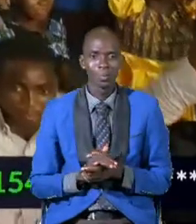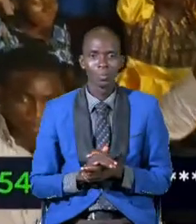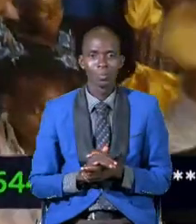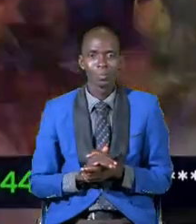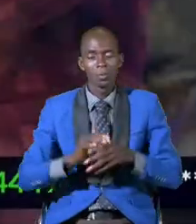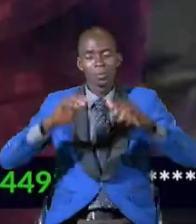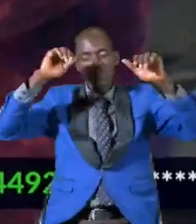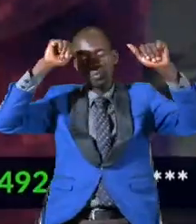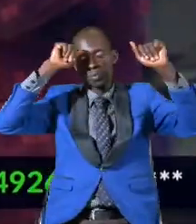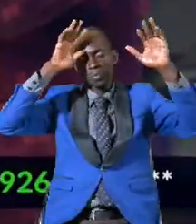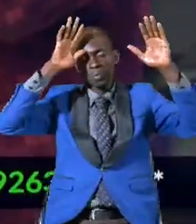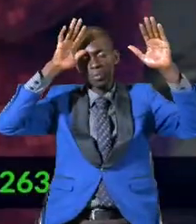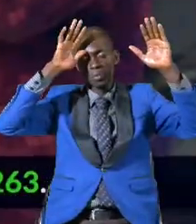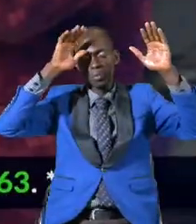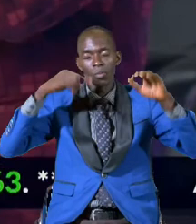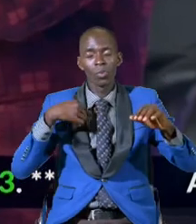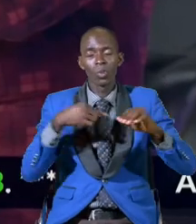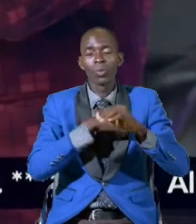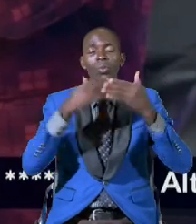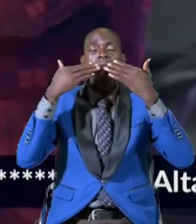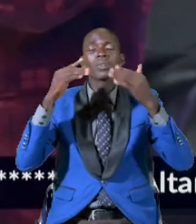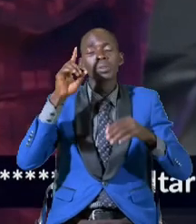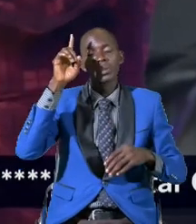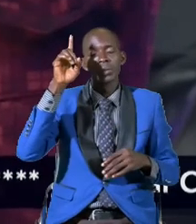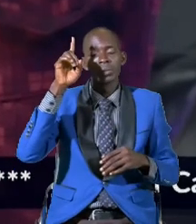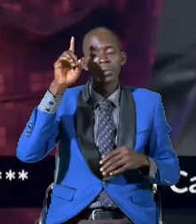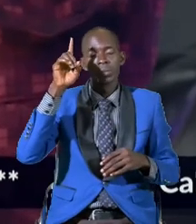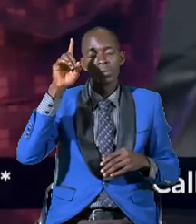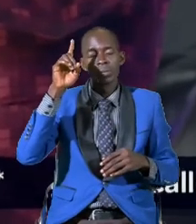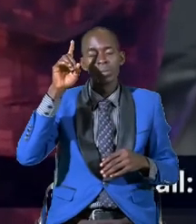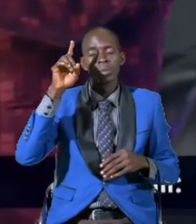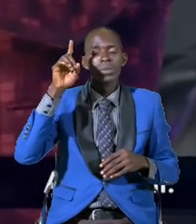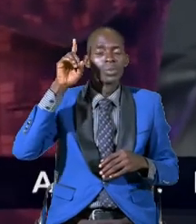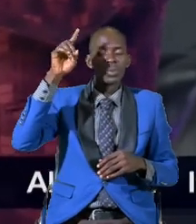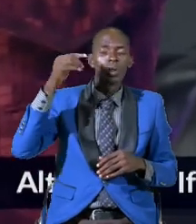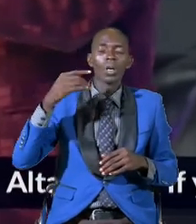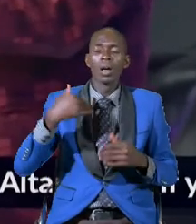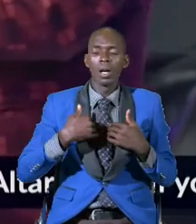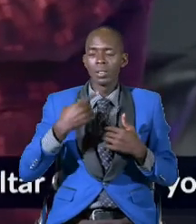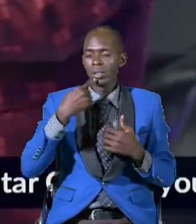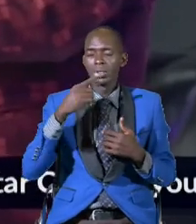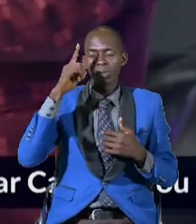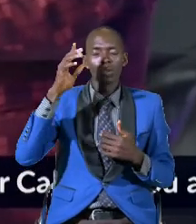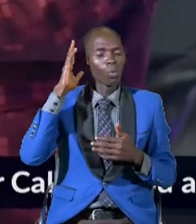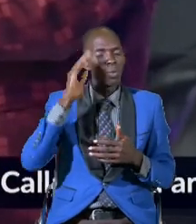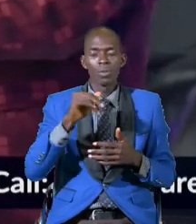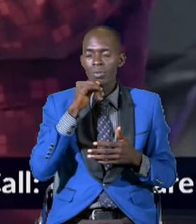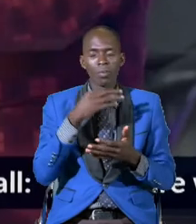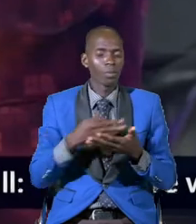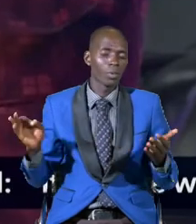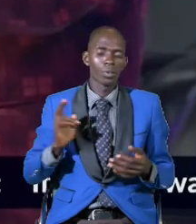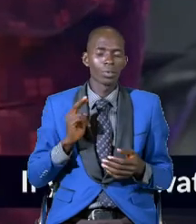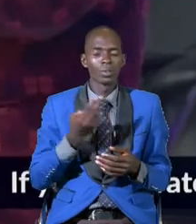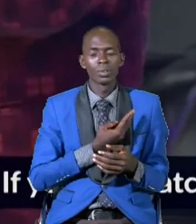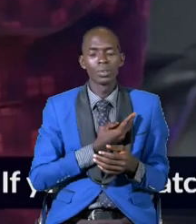Father, we thank you. You have said you will not fail us. You